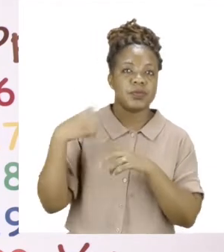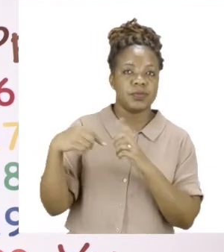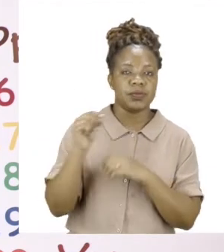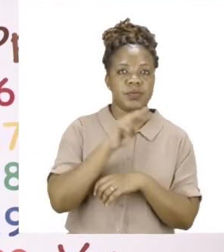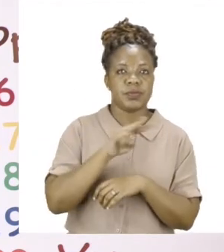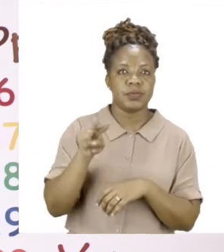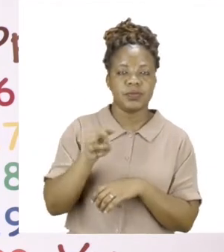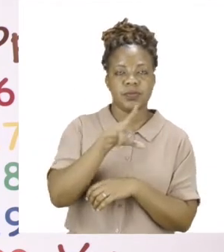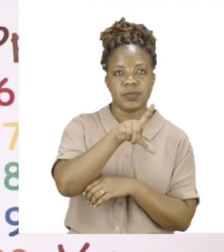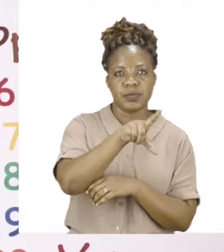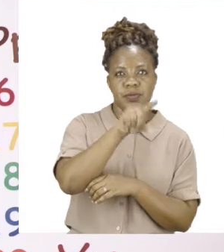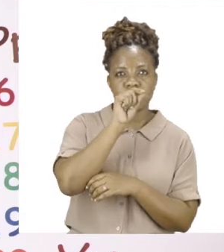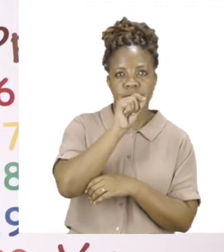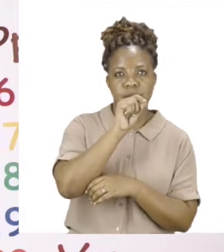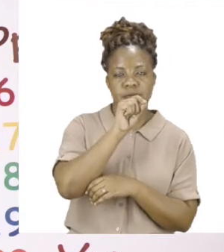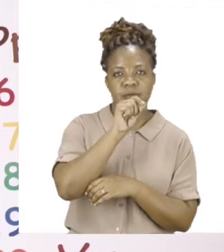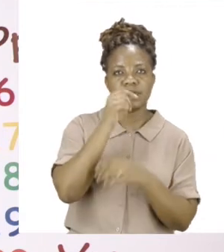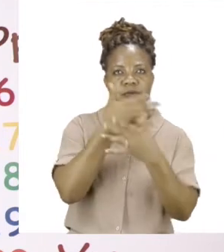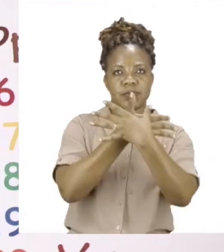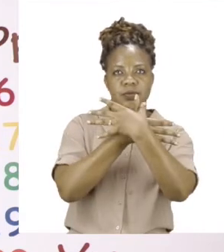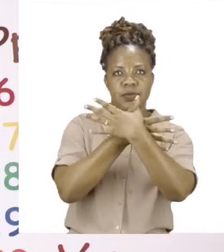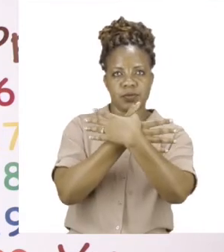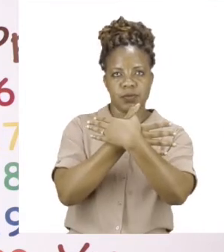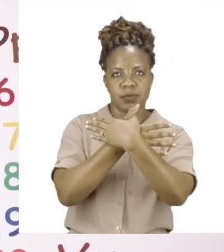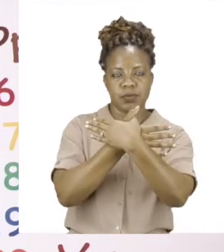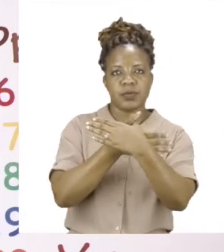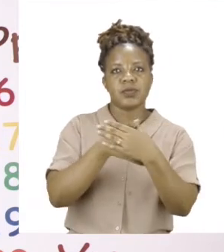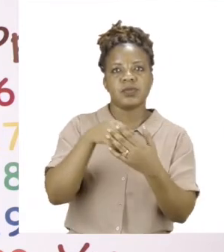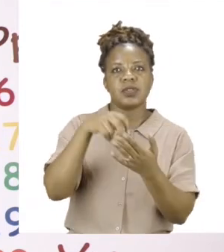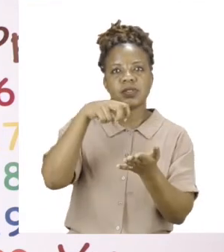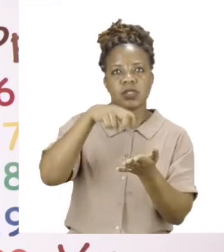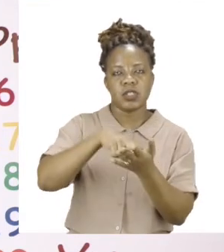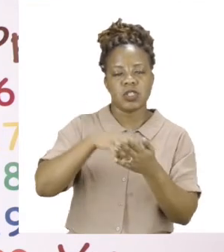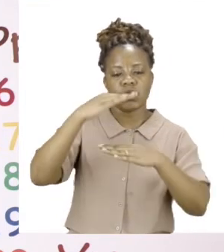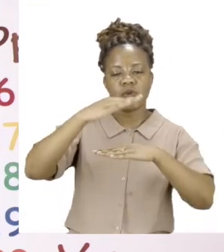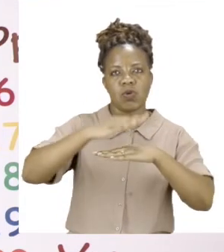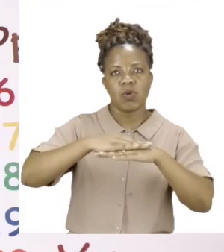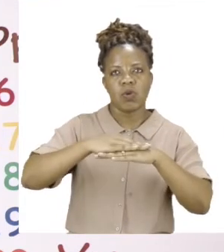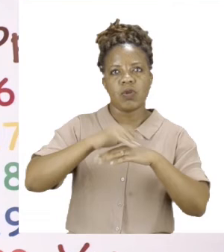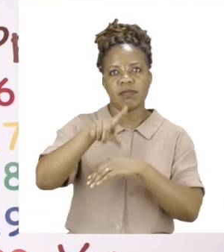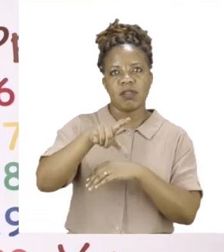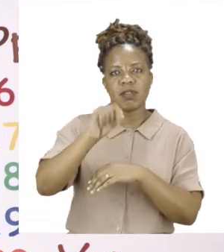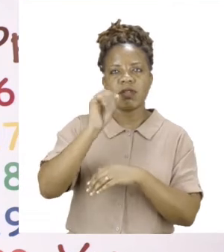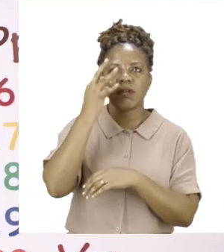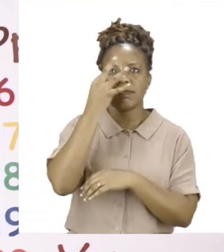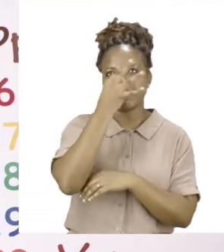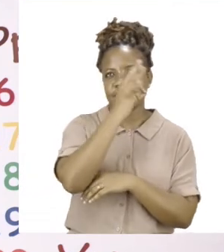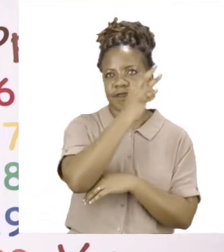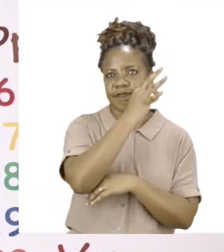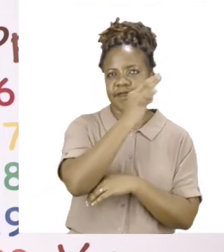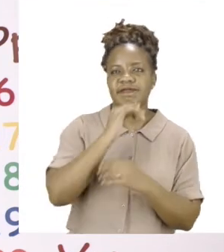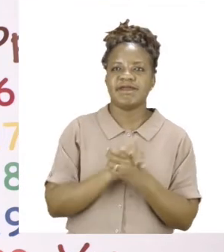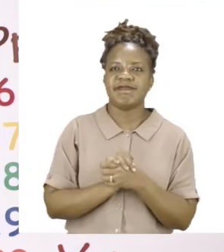The butterfly sat on the flower. Yes, it's correct.